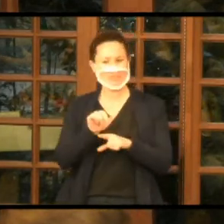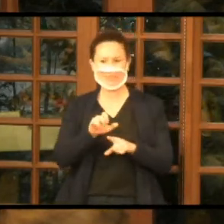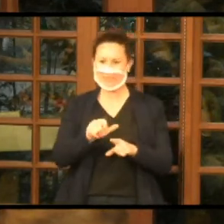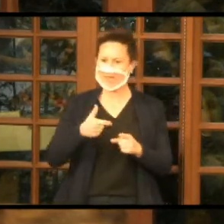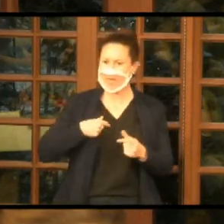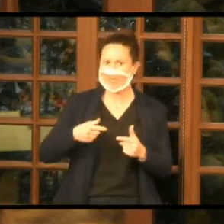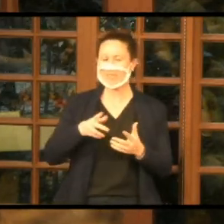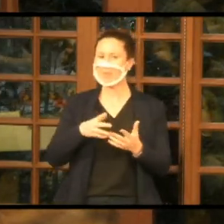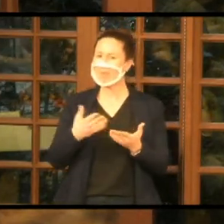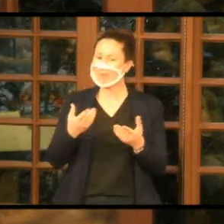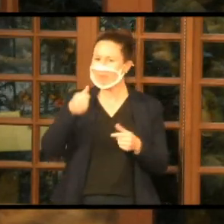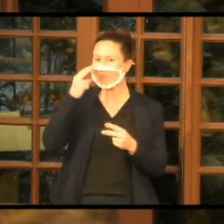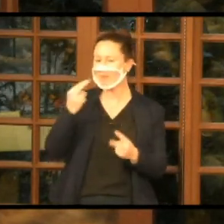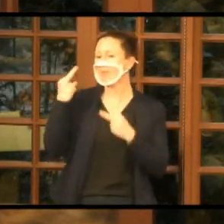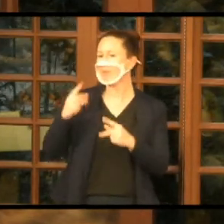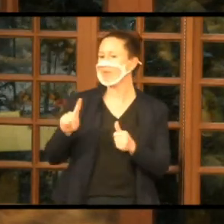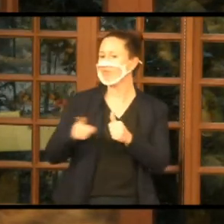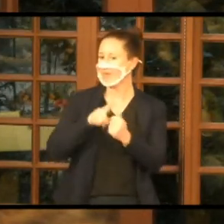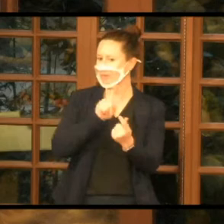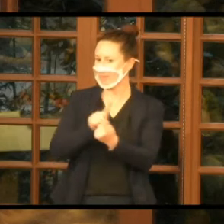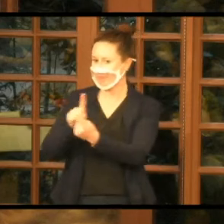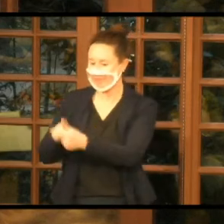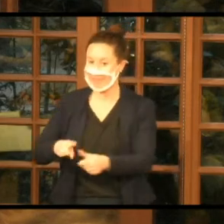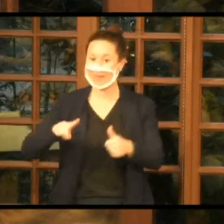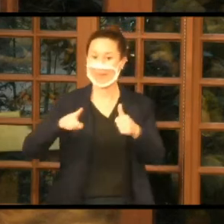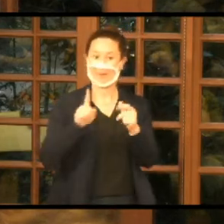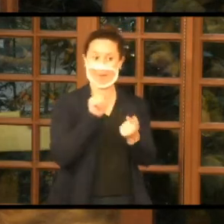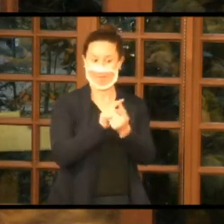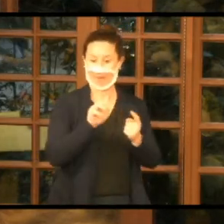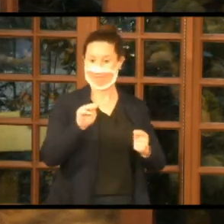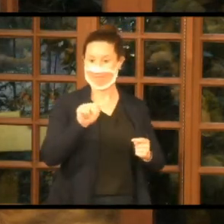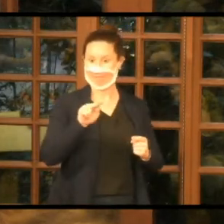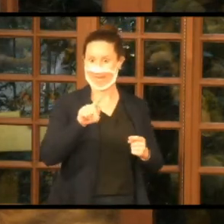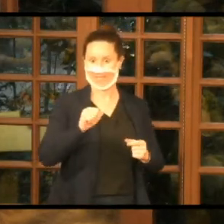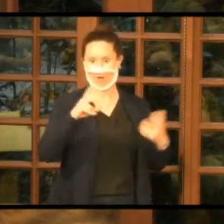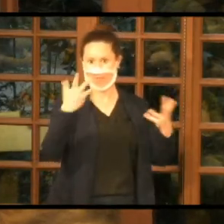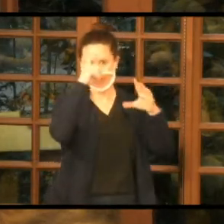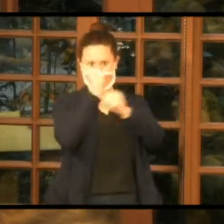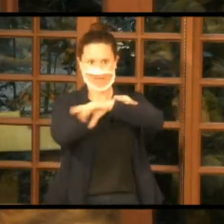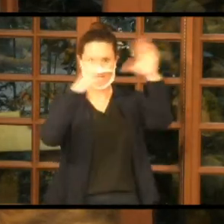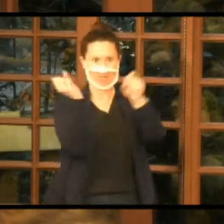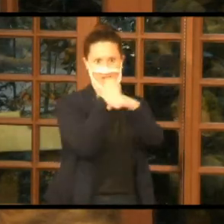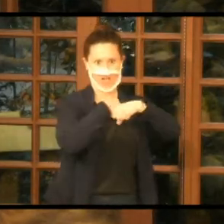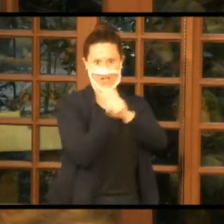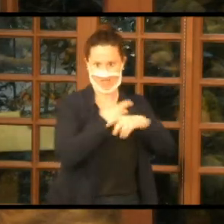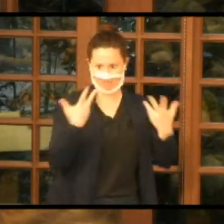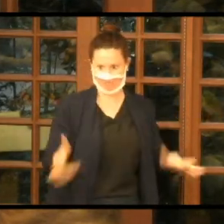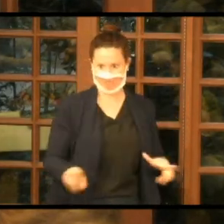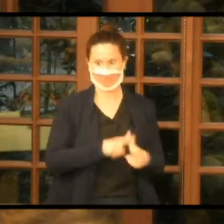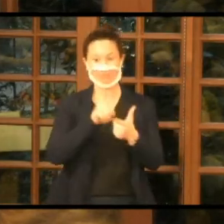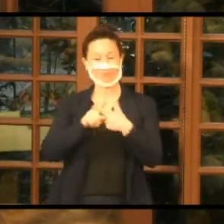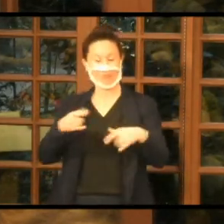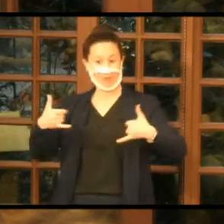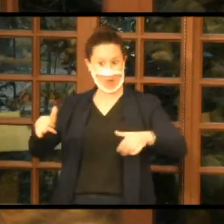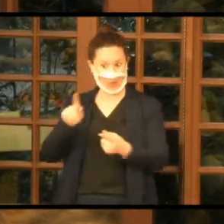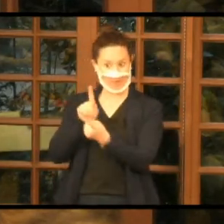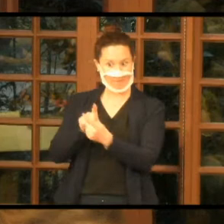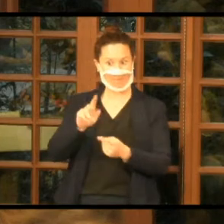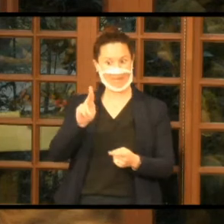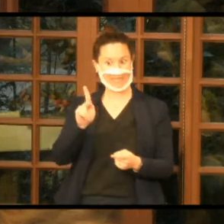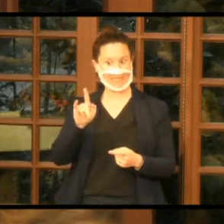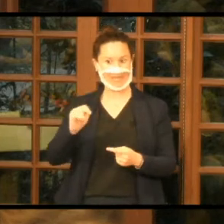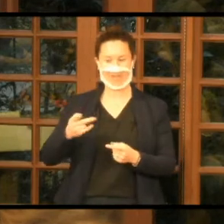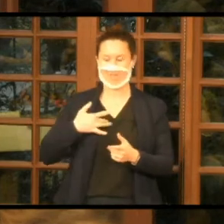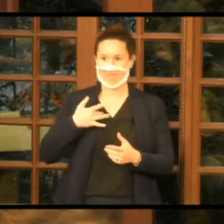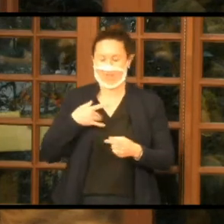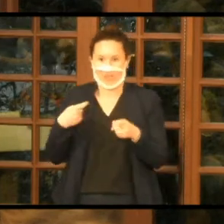first encounters. When she met Manda, she had imagined them tangled up in each other. At the party where she met Kit, she'd felt a charge that